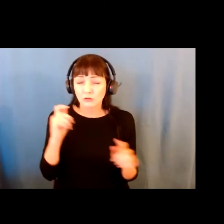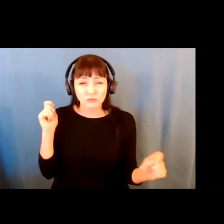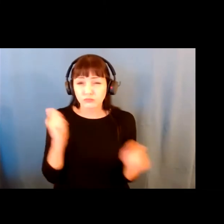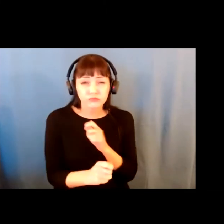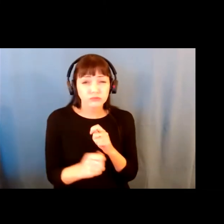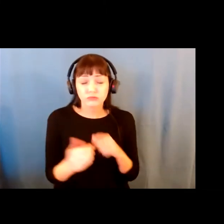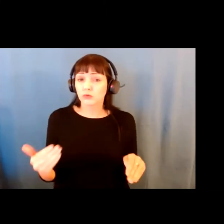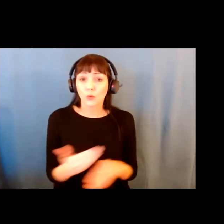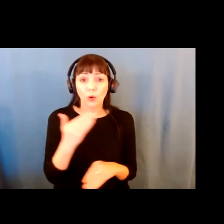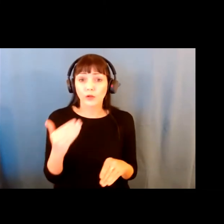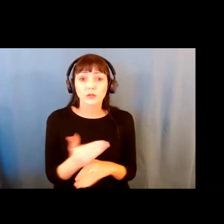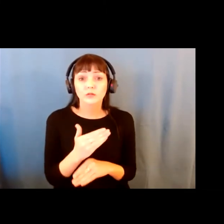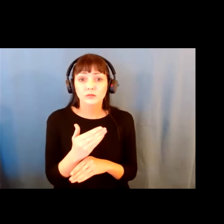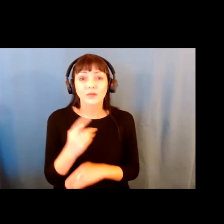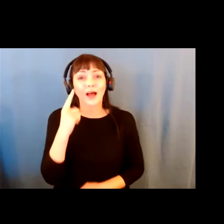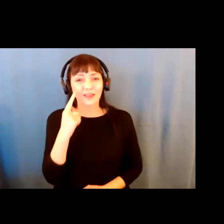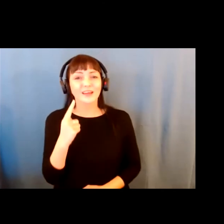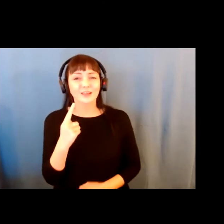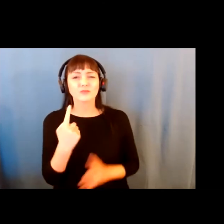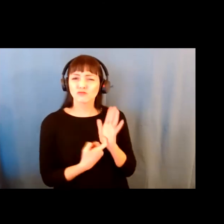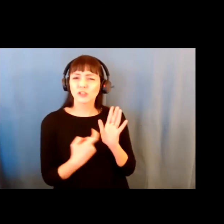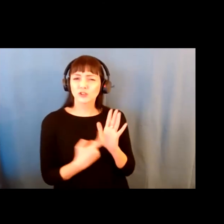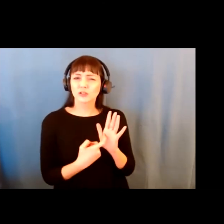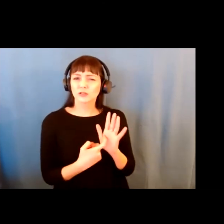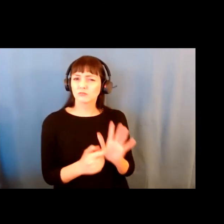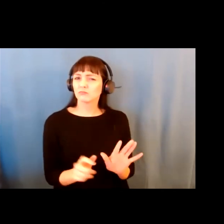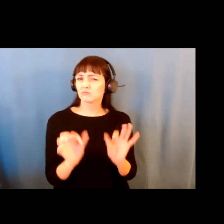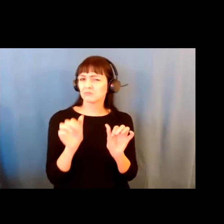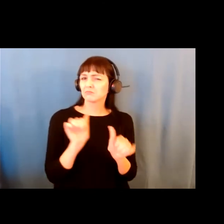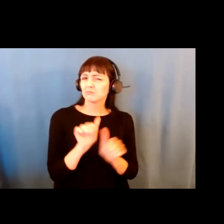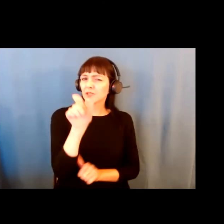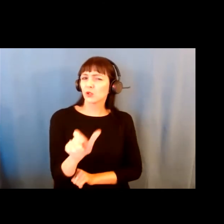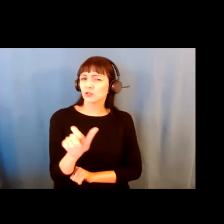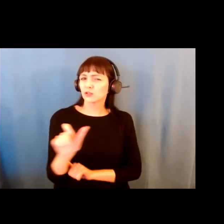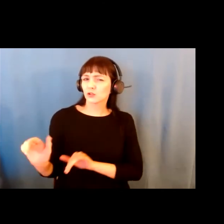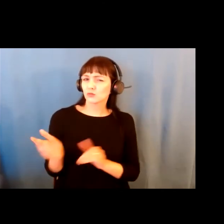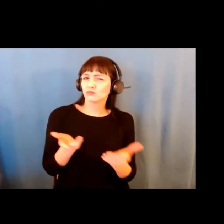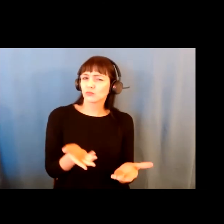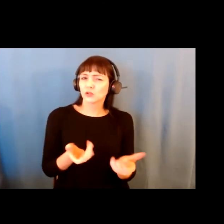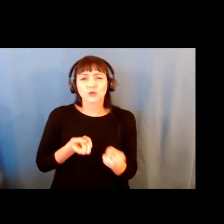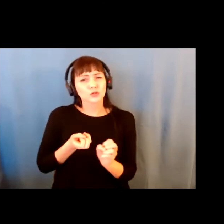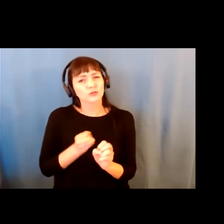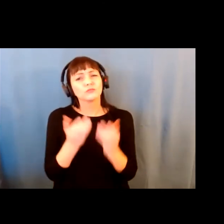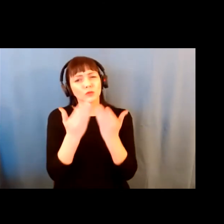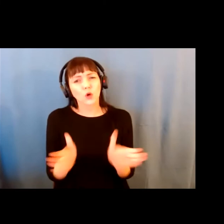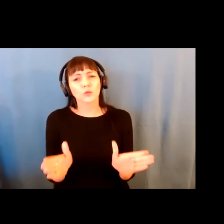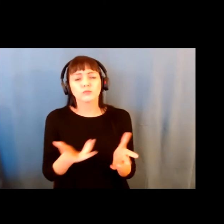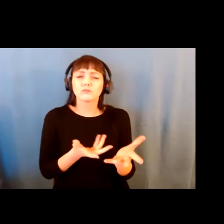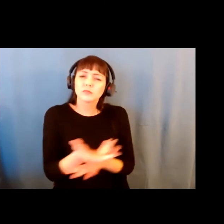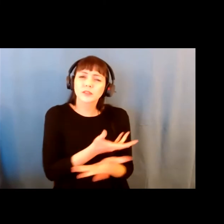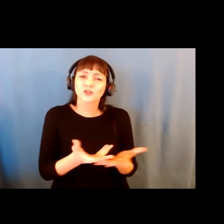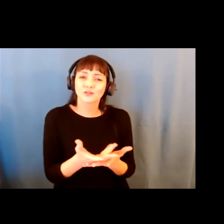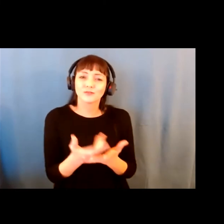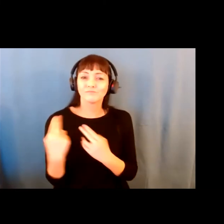years. And I thought Richard would be well placed to offer some insight and would spark discussion to open our session today. So over